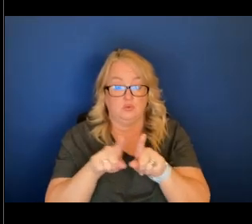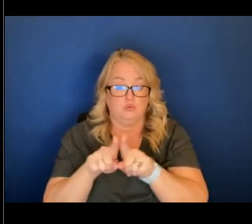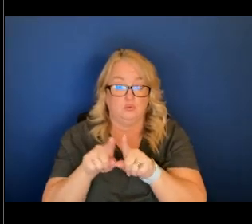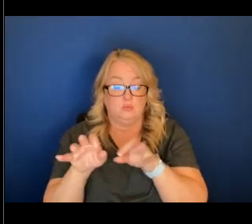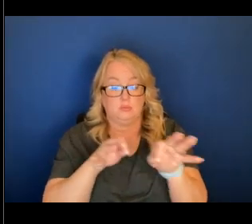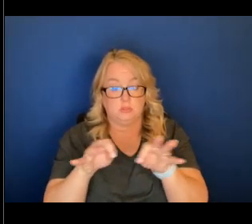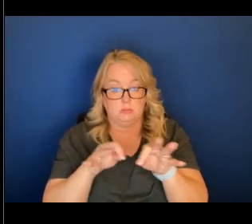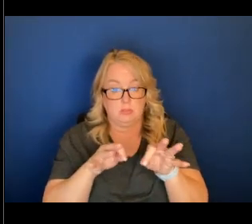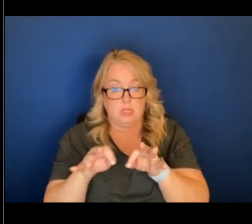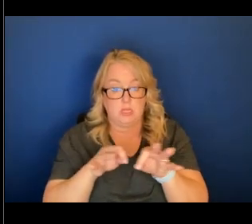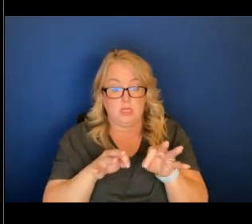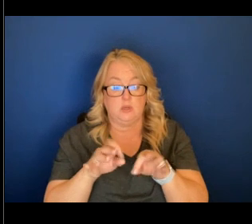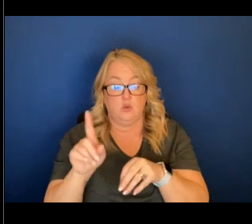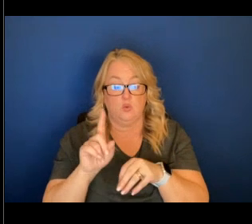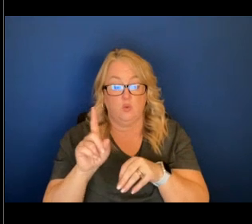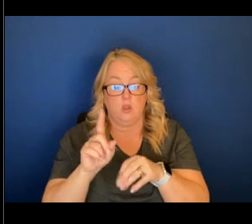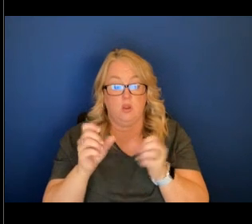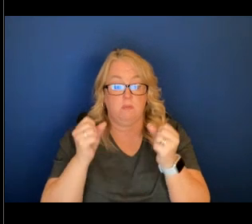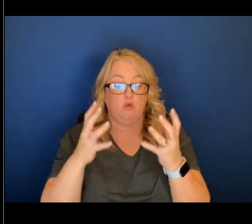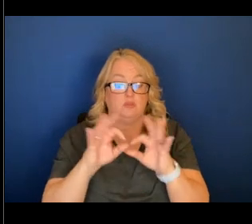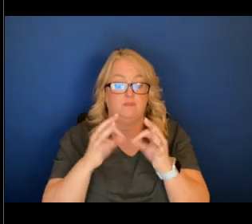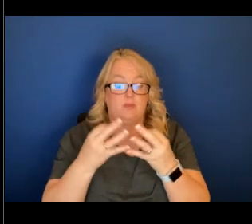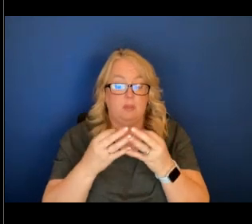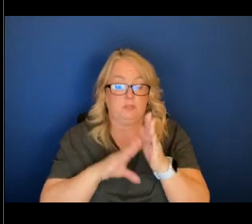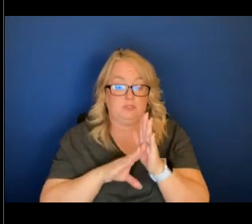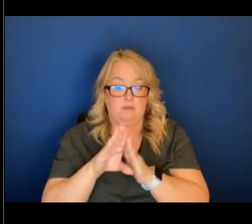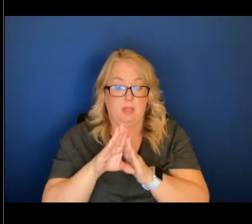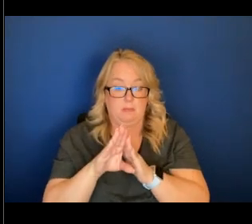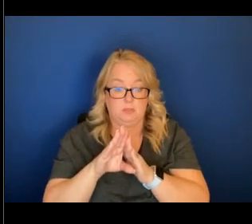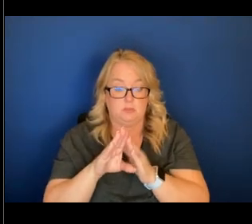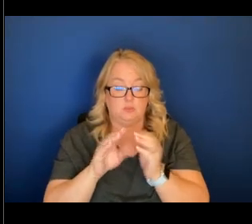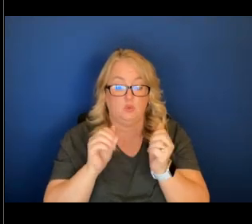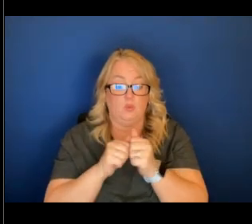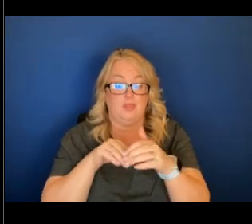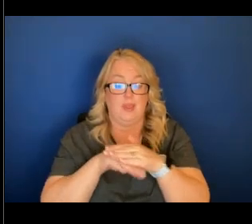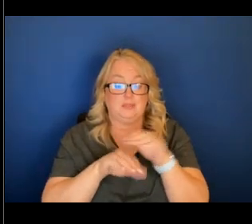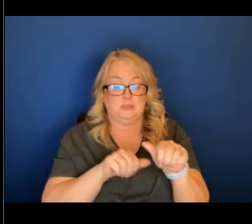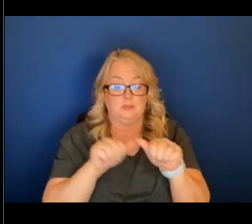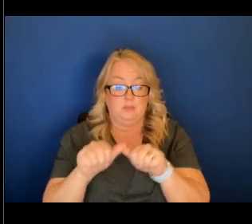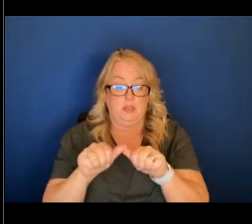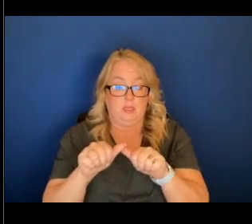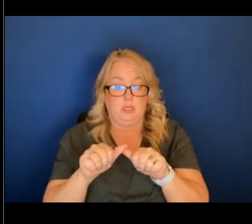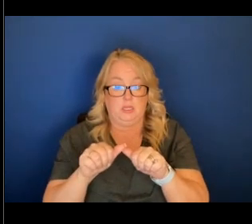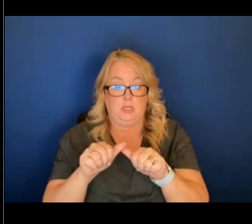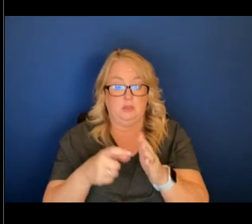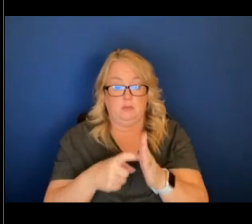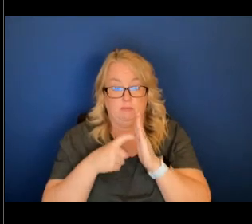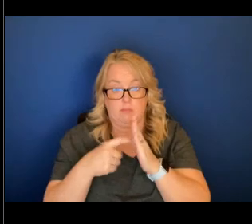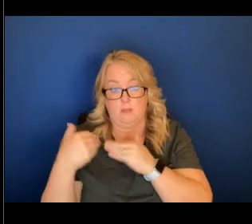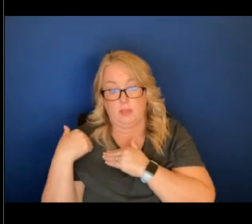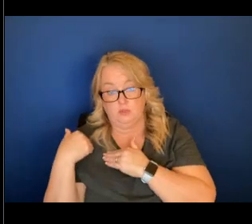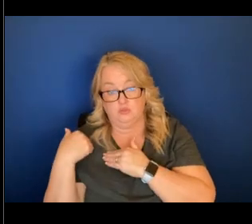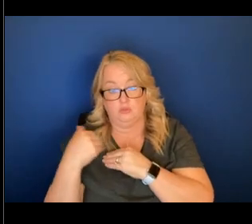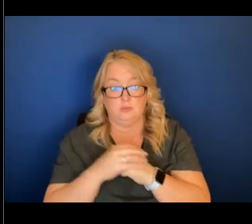the areas of multifamily developments with accessibility obligations.